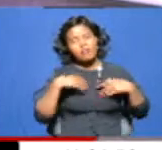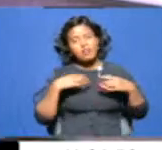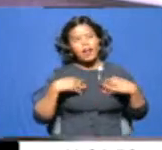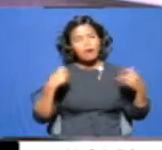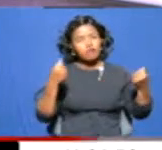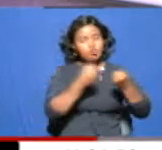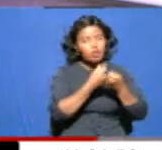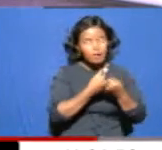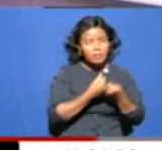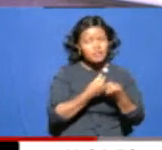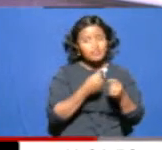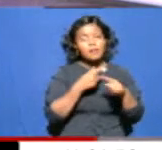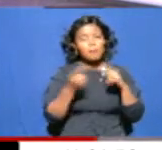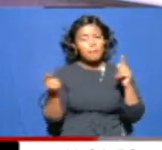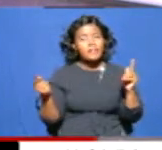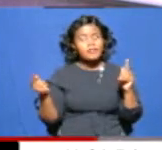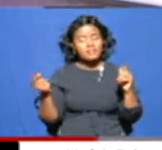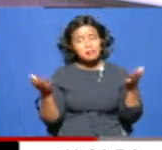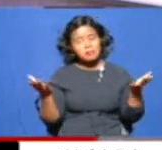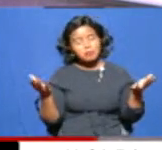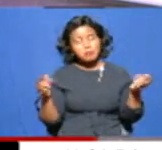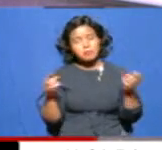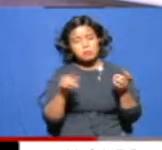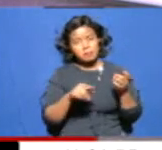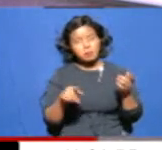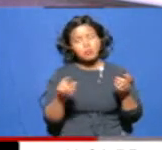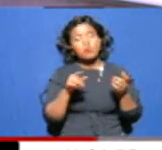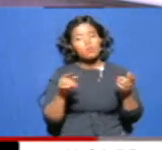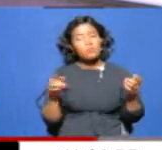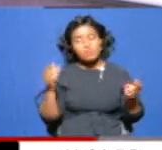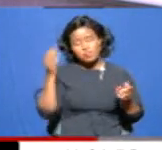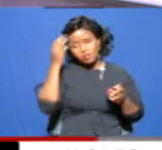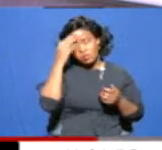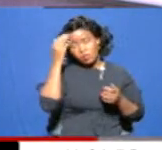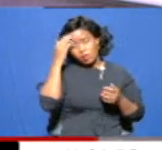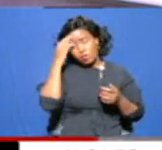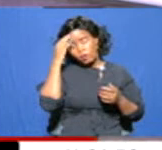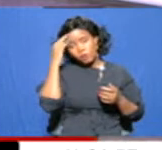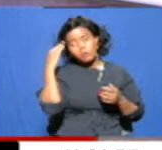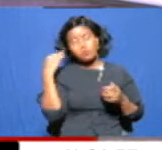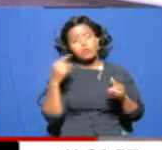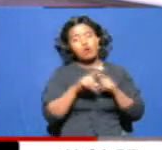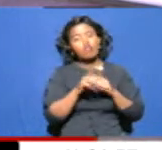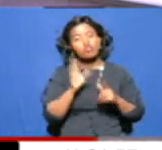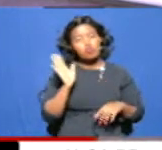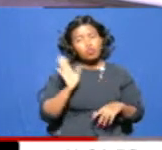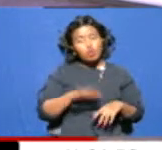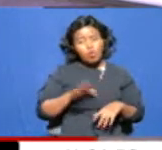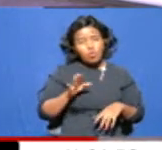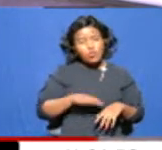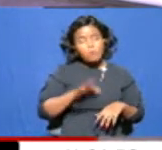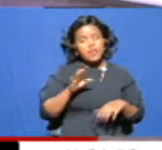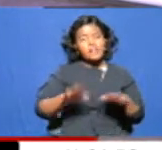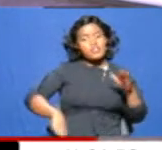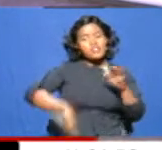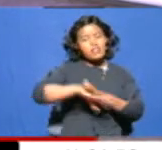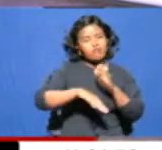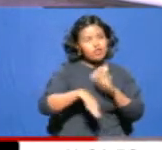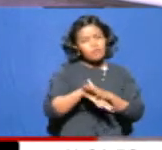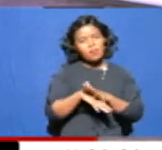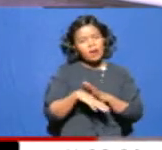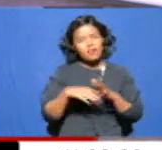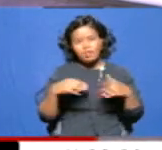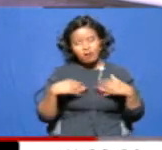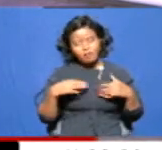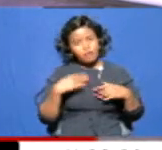from the word go, we it's something we've seen that our women in football are performing quite exemplary, if